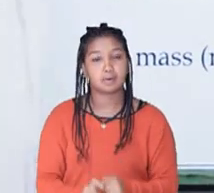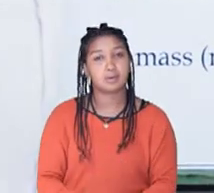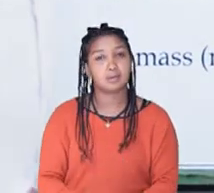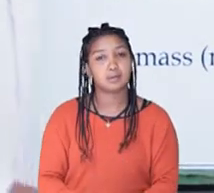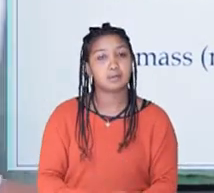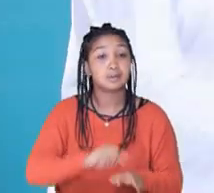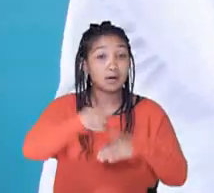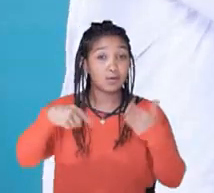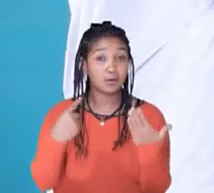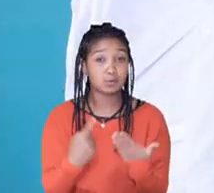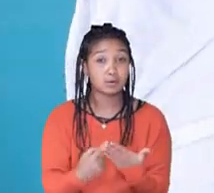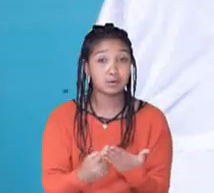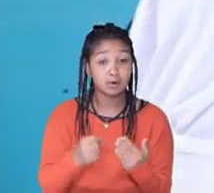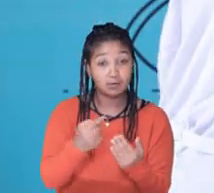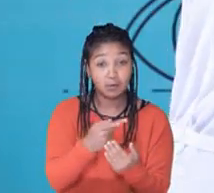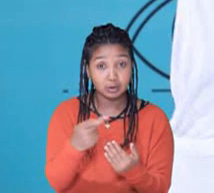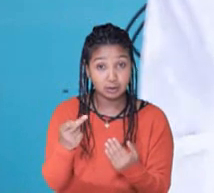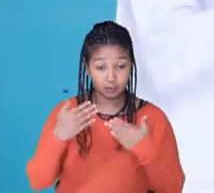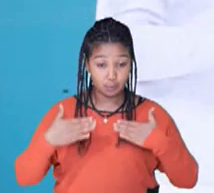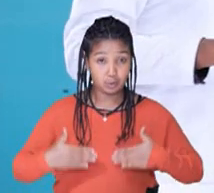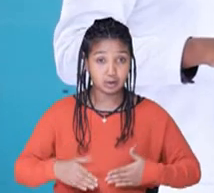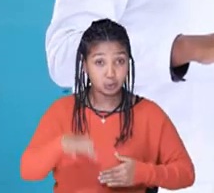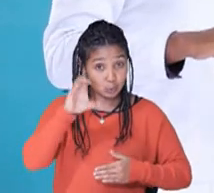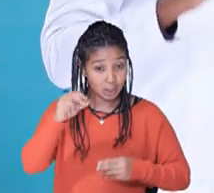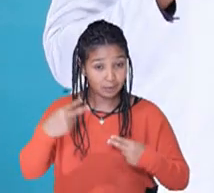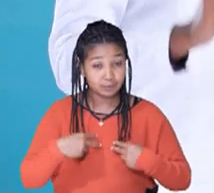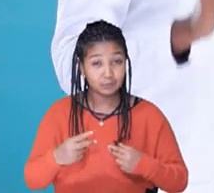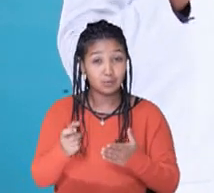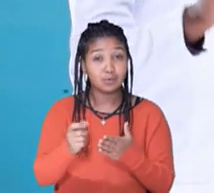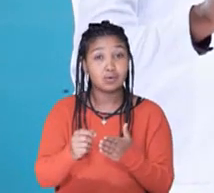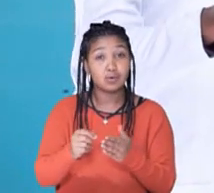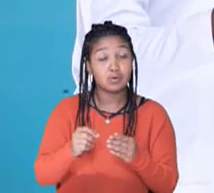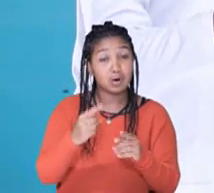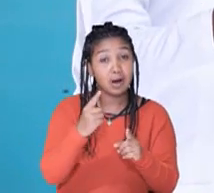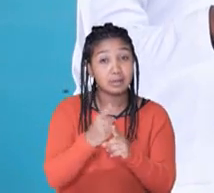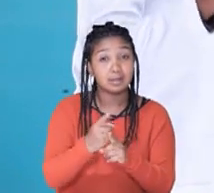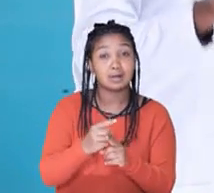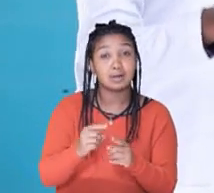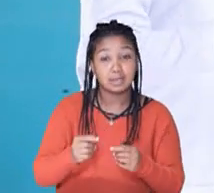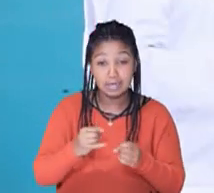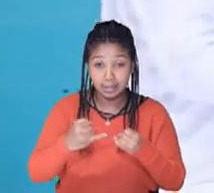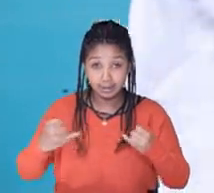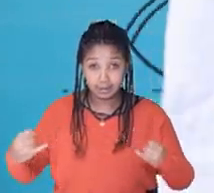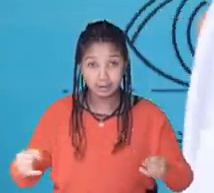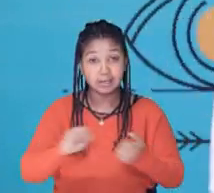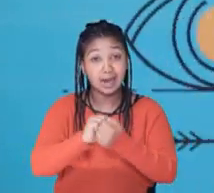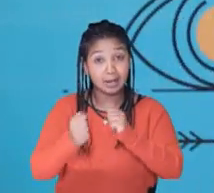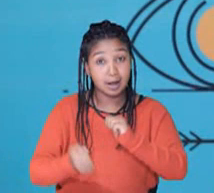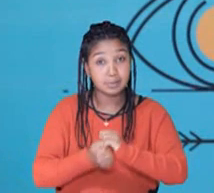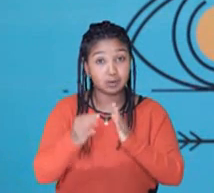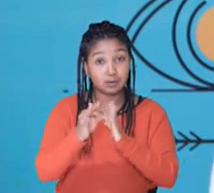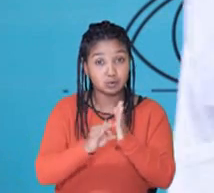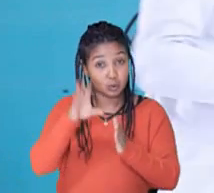pulley. Therefore, for these two bodies, we should have to write the linear dynamics equation. For